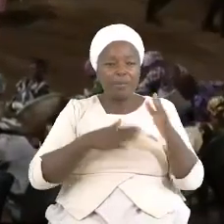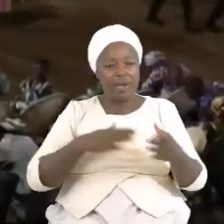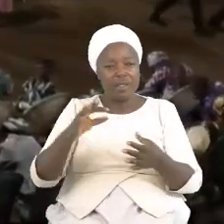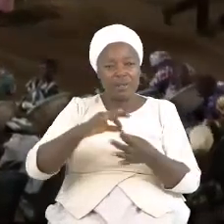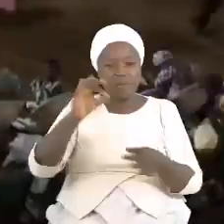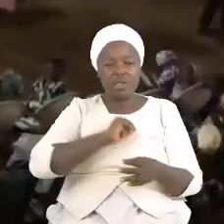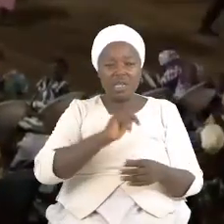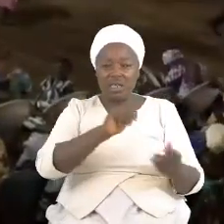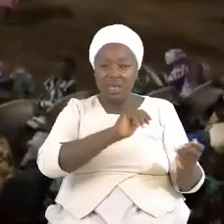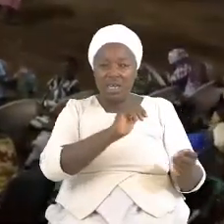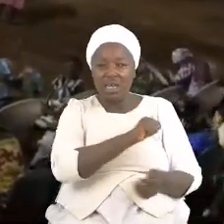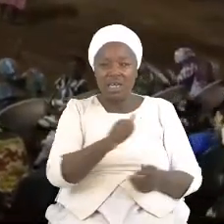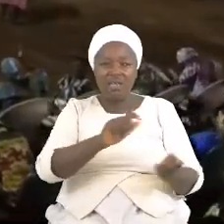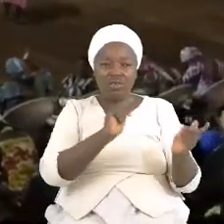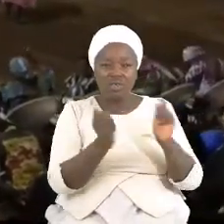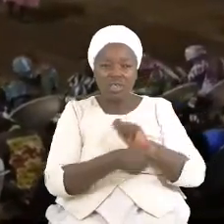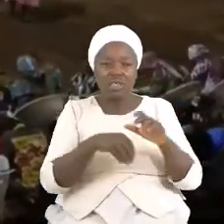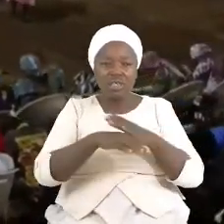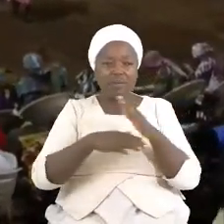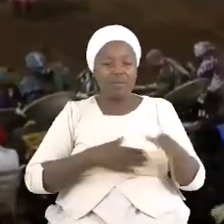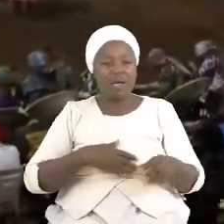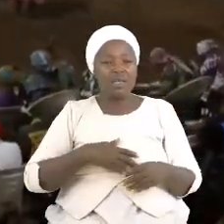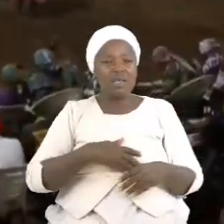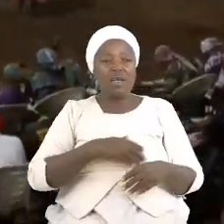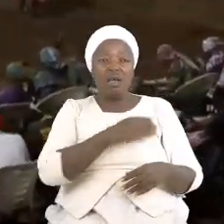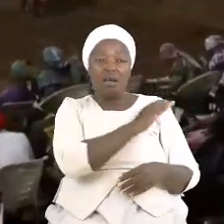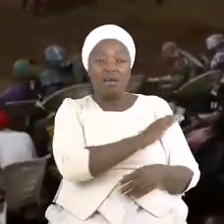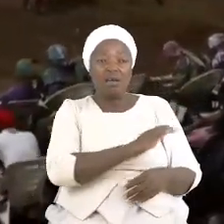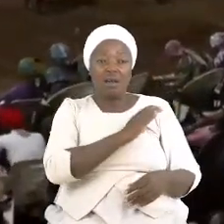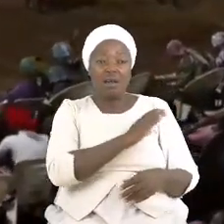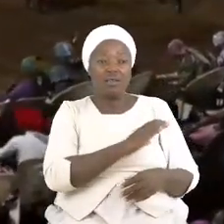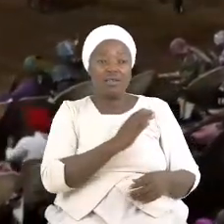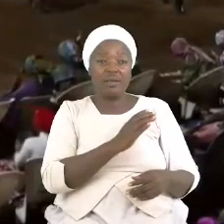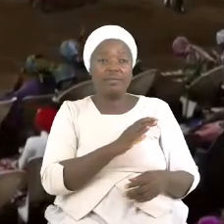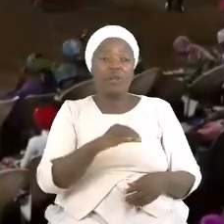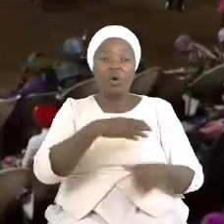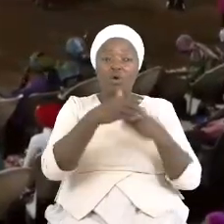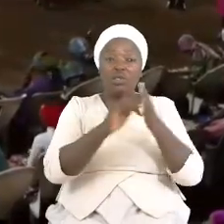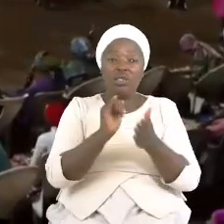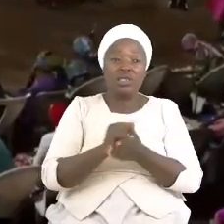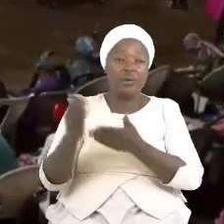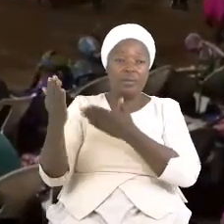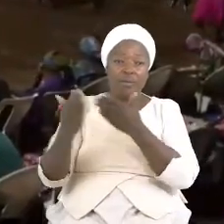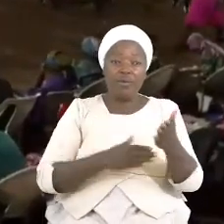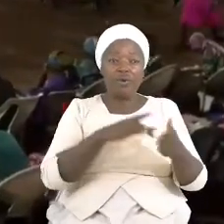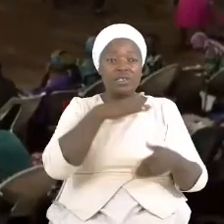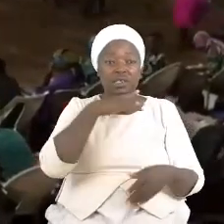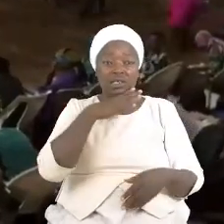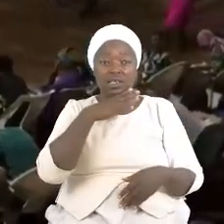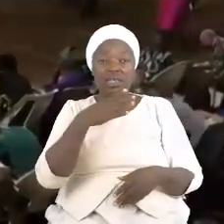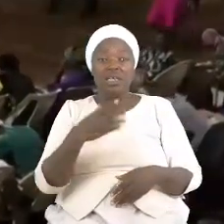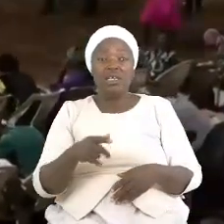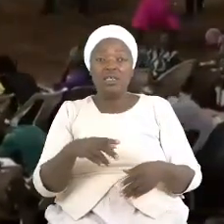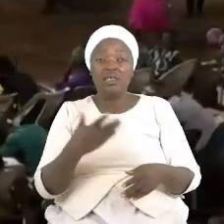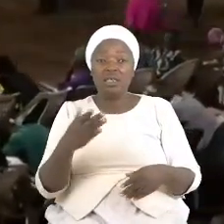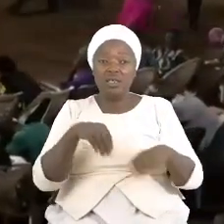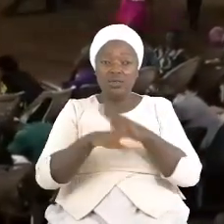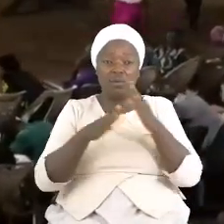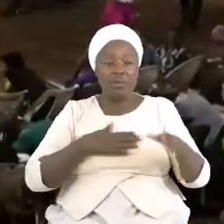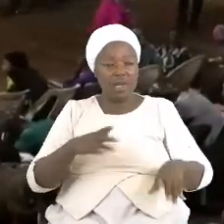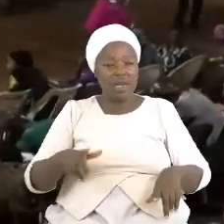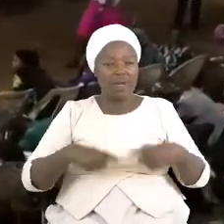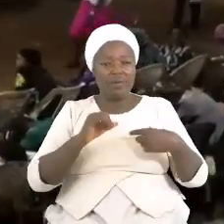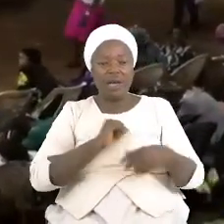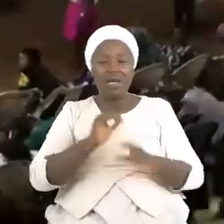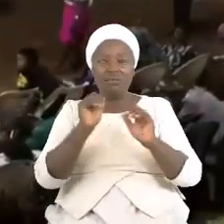my character. All the things that brought defilement into my life, Lord, I give up tonight. I see